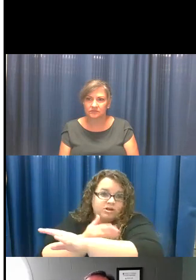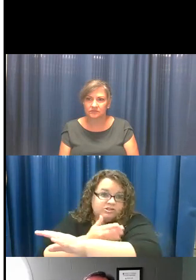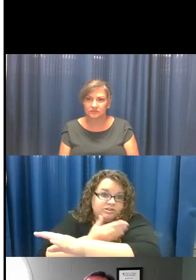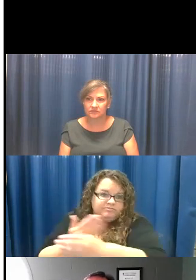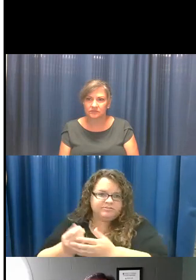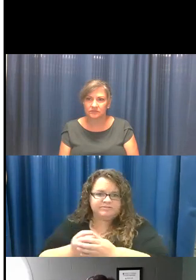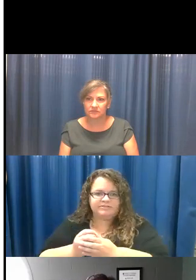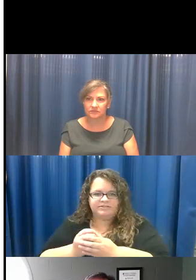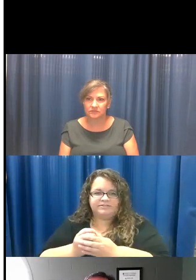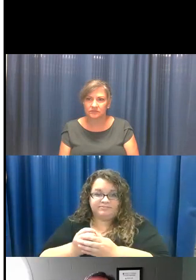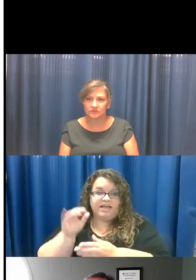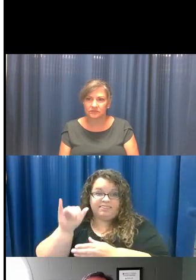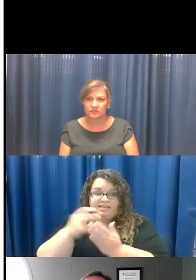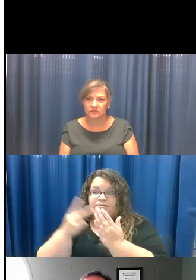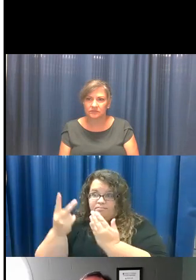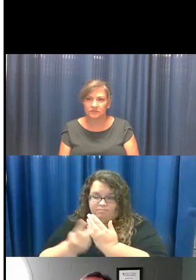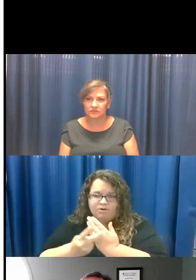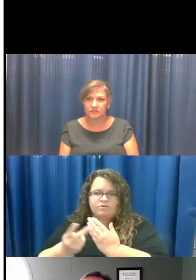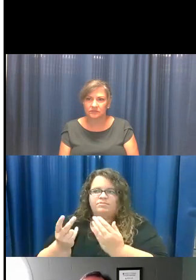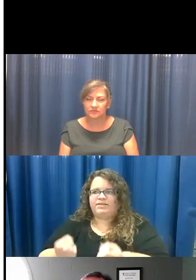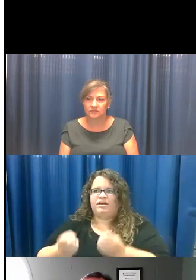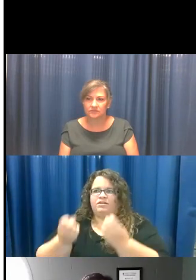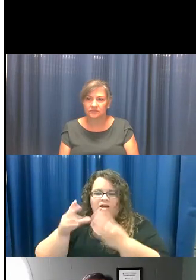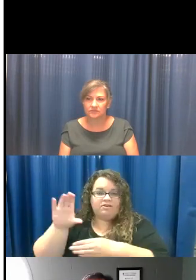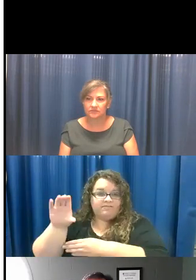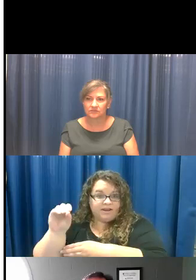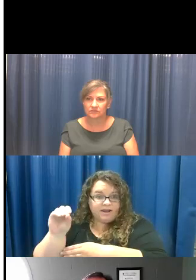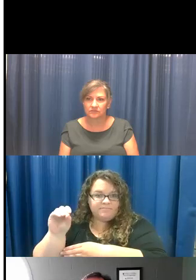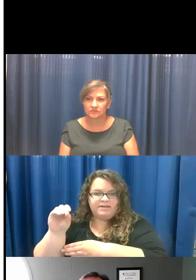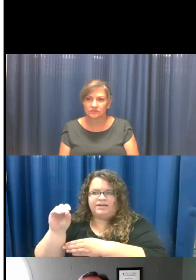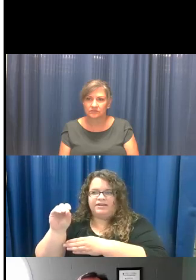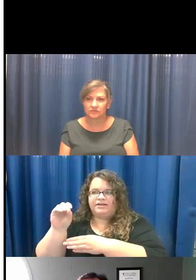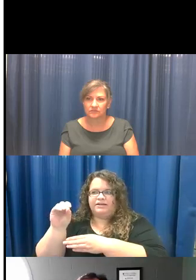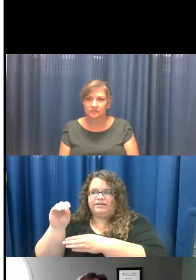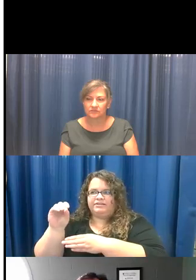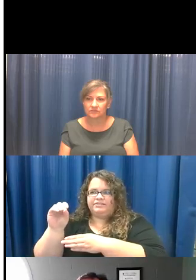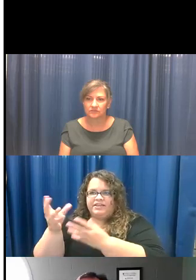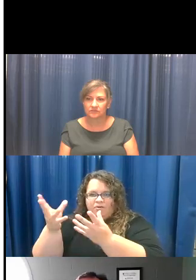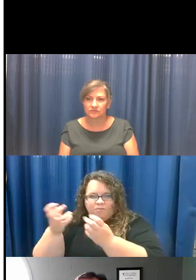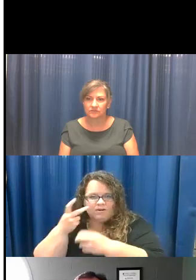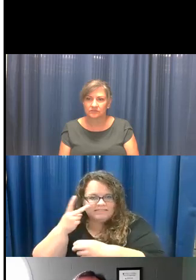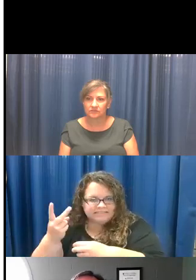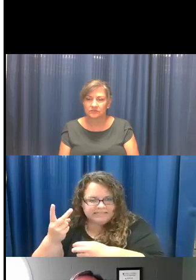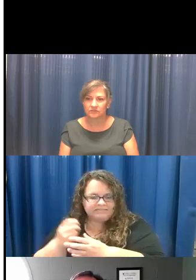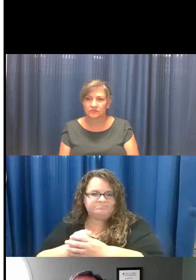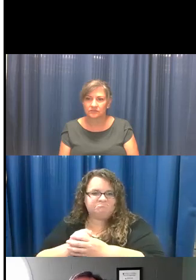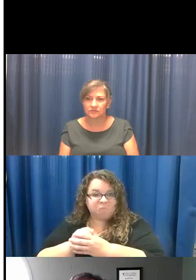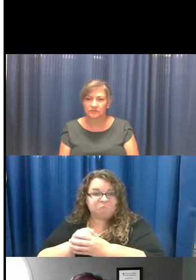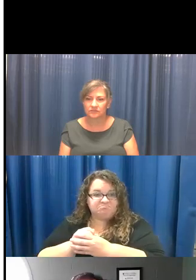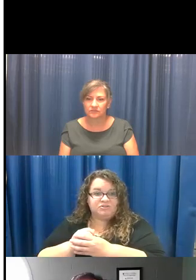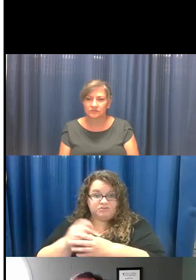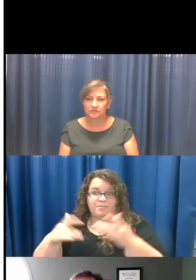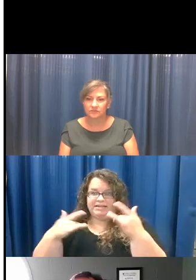demand for a lot of manufacturers and people, employers in our community. And so very excited about seeing